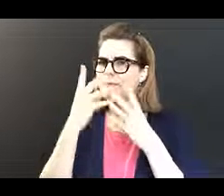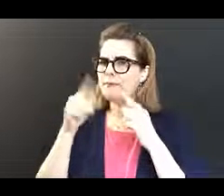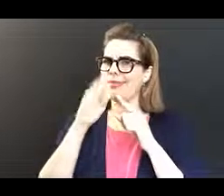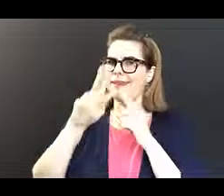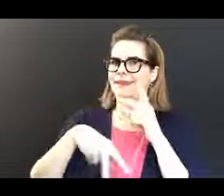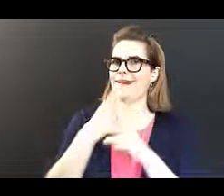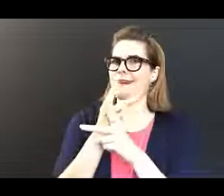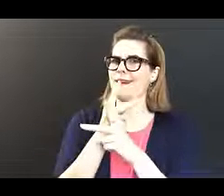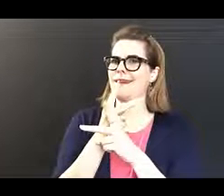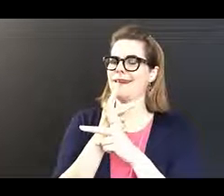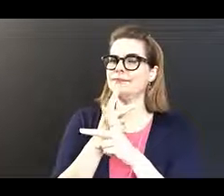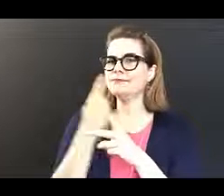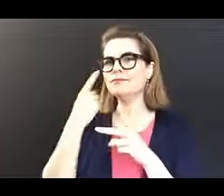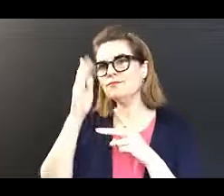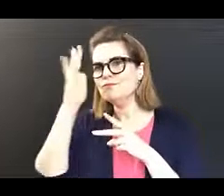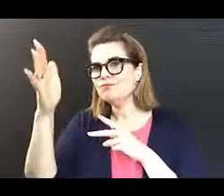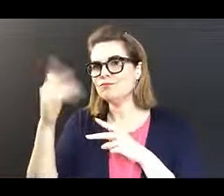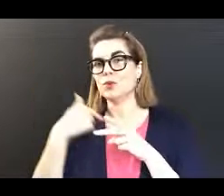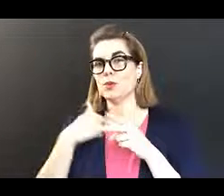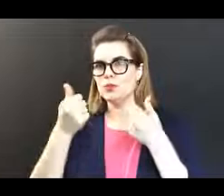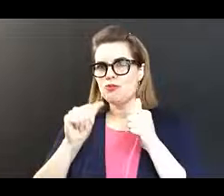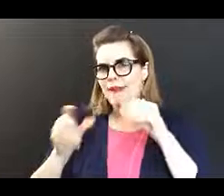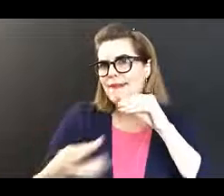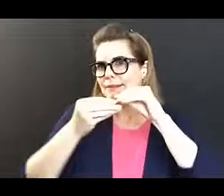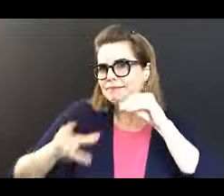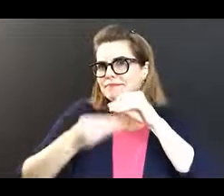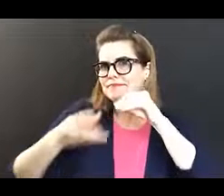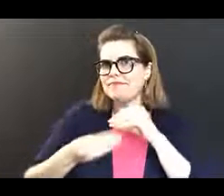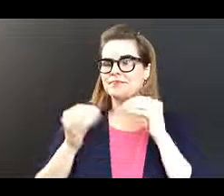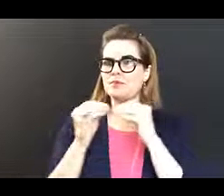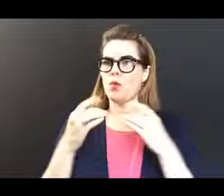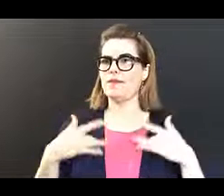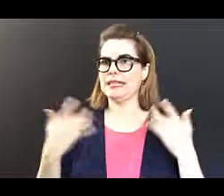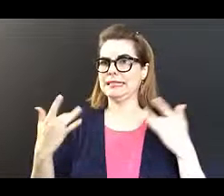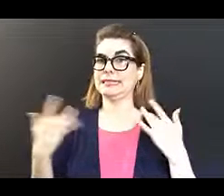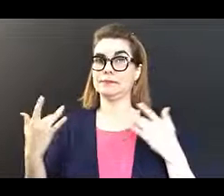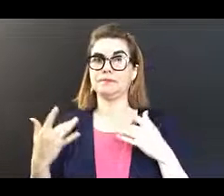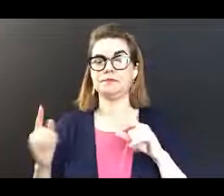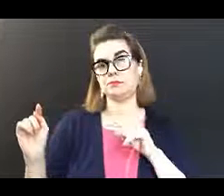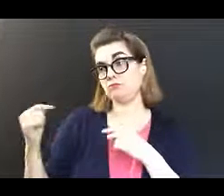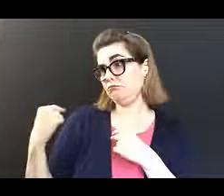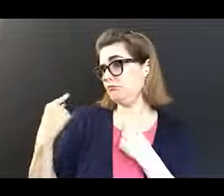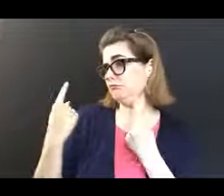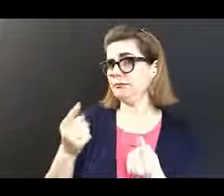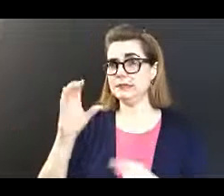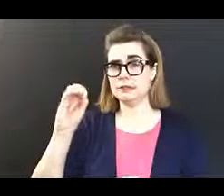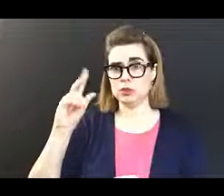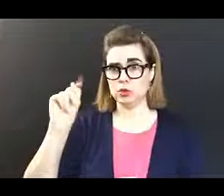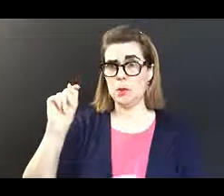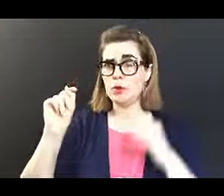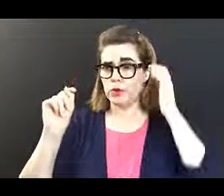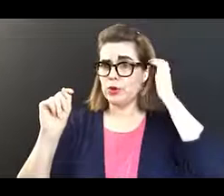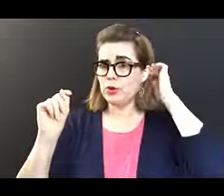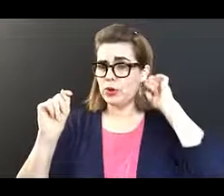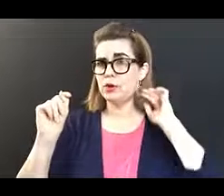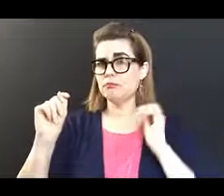we're continuing to add opportunities for students in this area. So since October, we have had over close